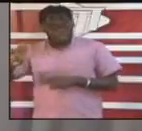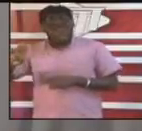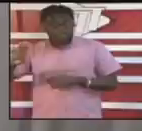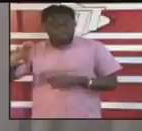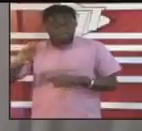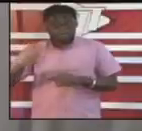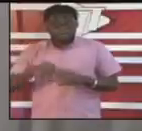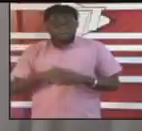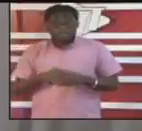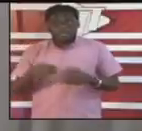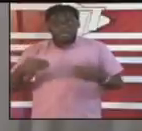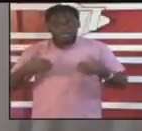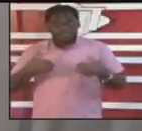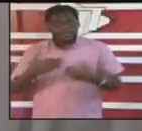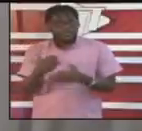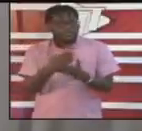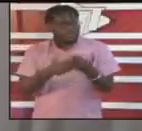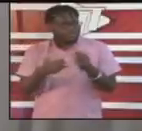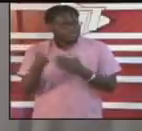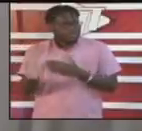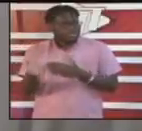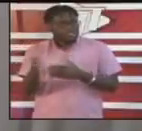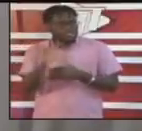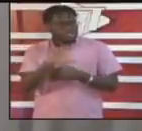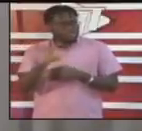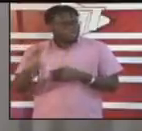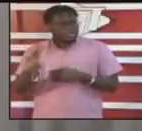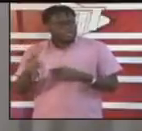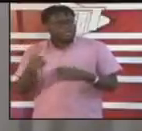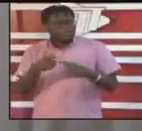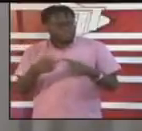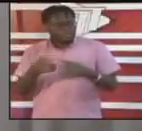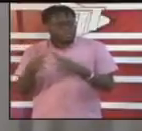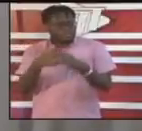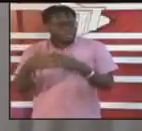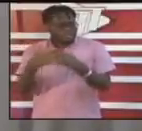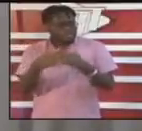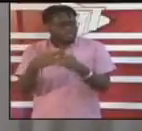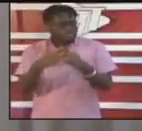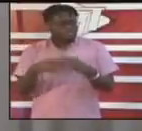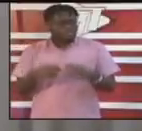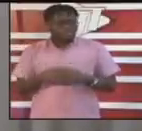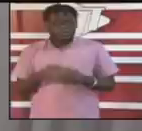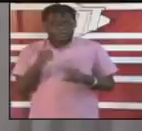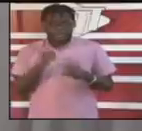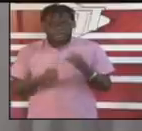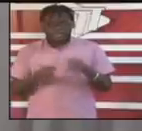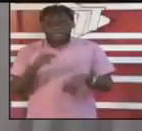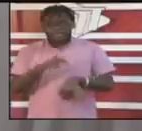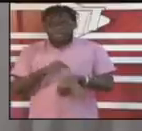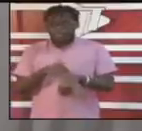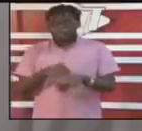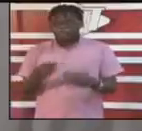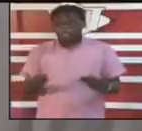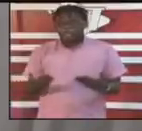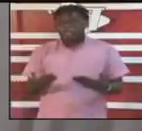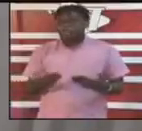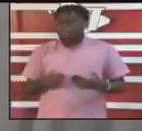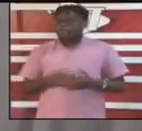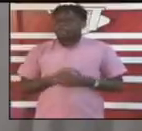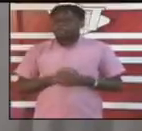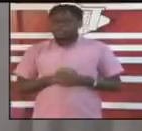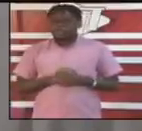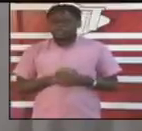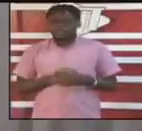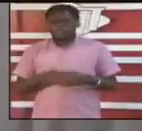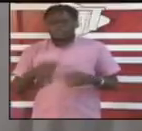facility. Just to touch on, last time I would have indicated that we were trying to designate facilities to